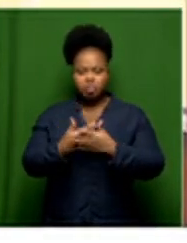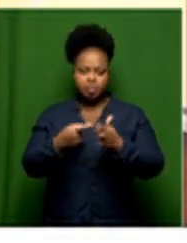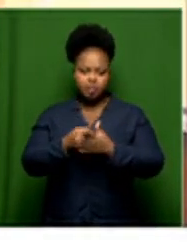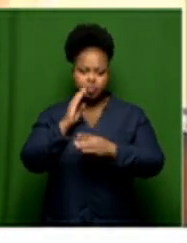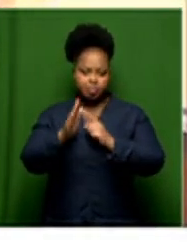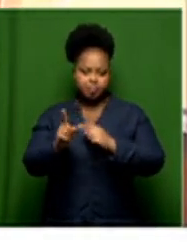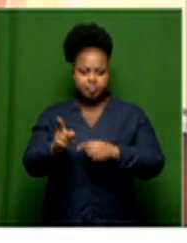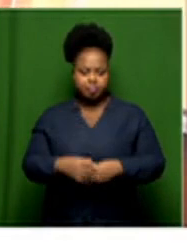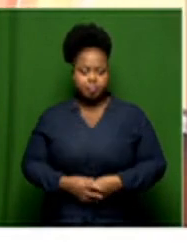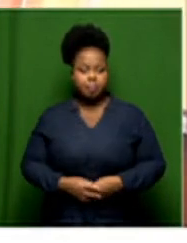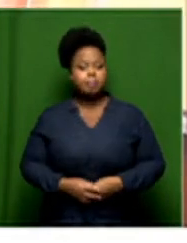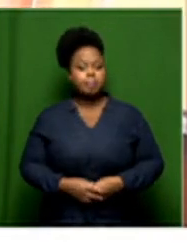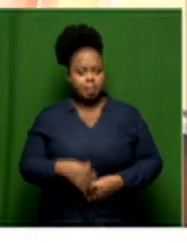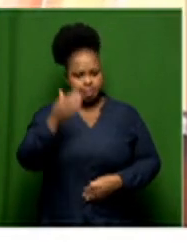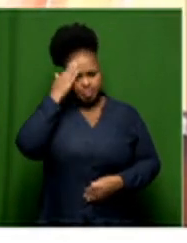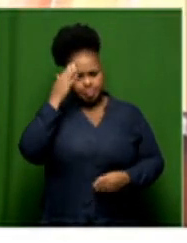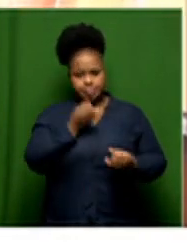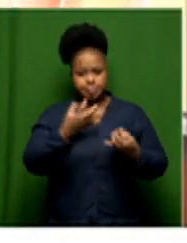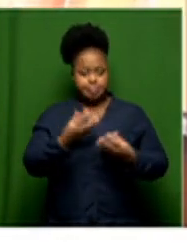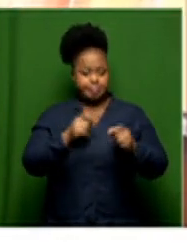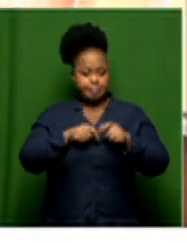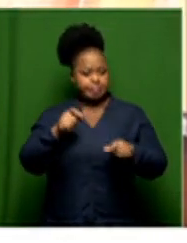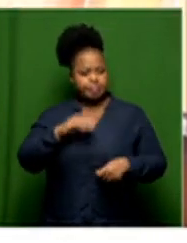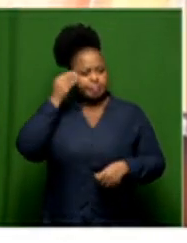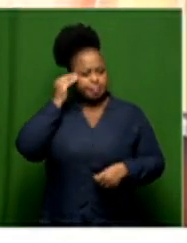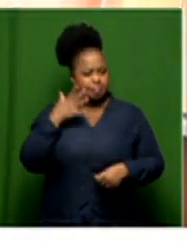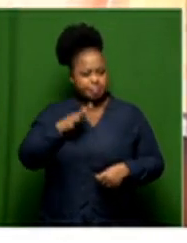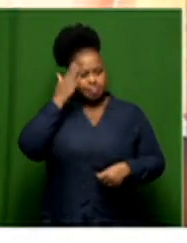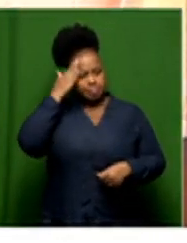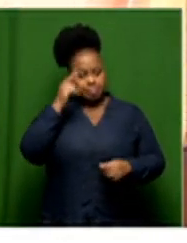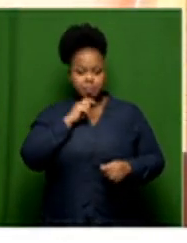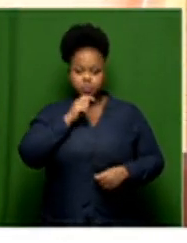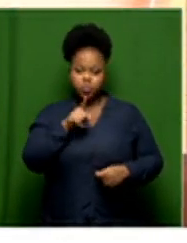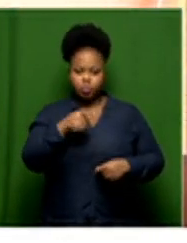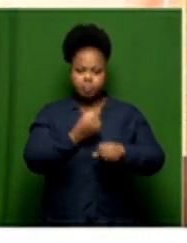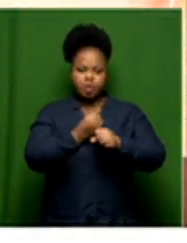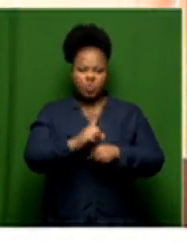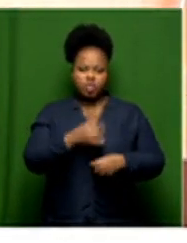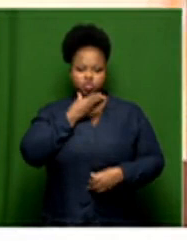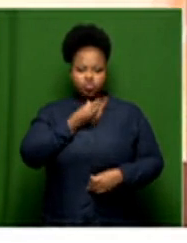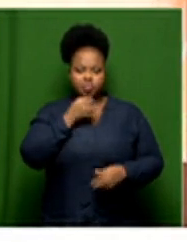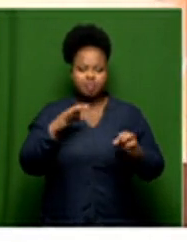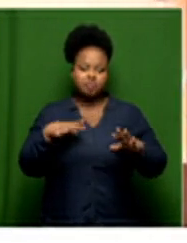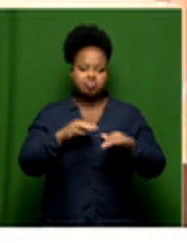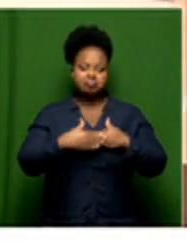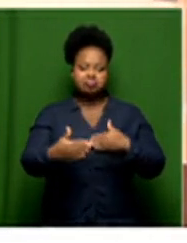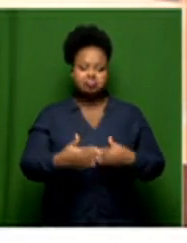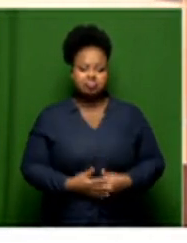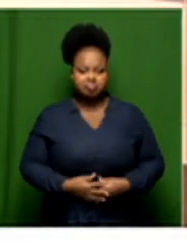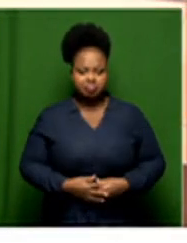them. Tasha, I know that so many people are quite interested in finding out what you will be making this Christmas and throughout the festive